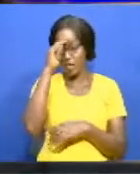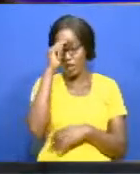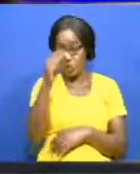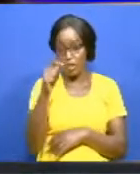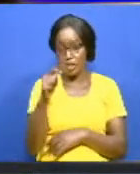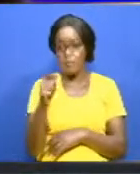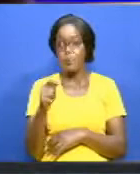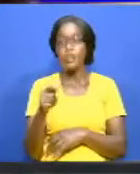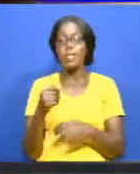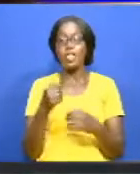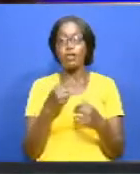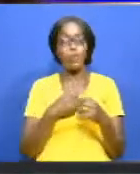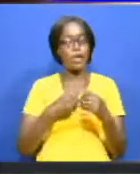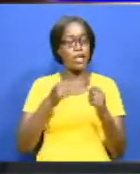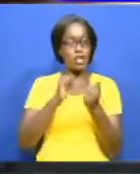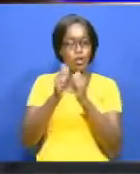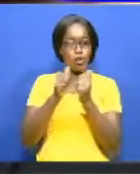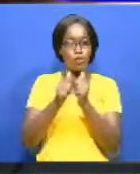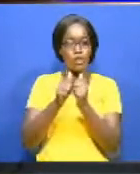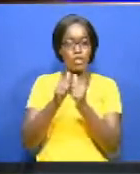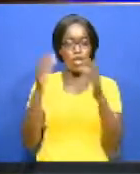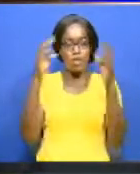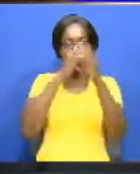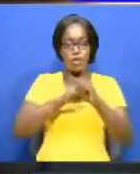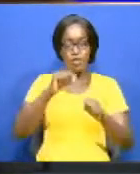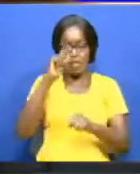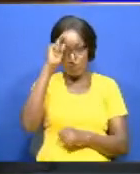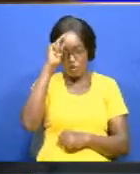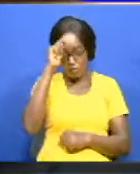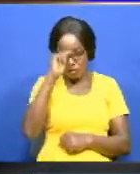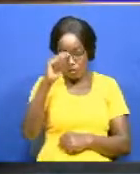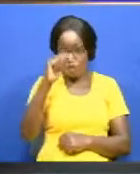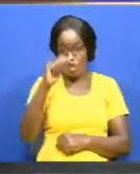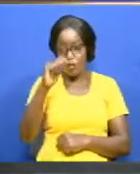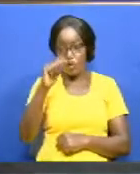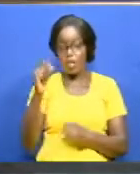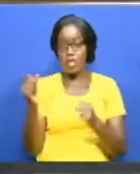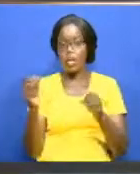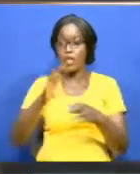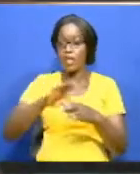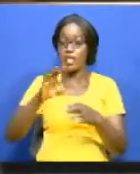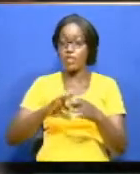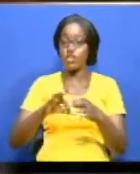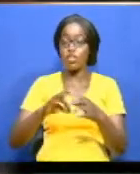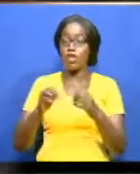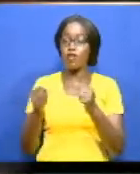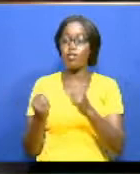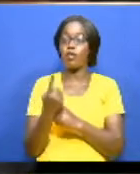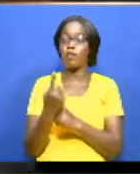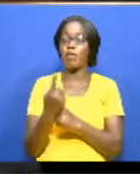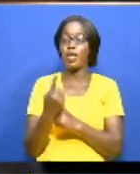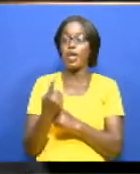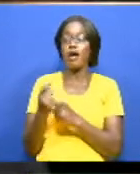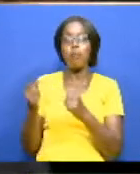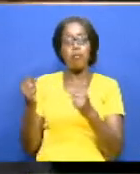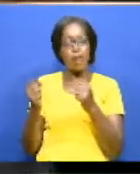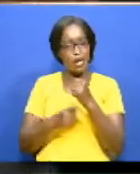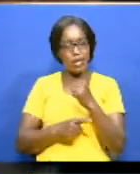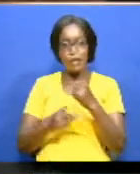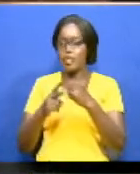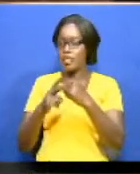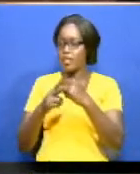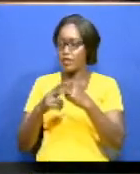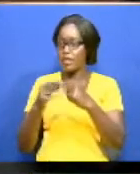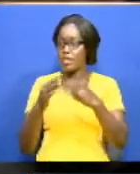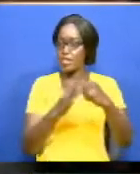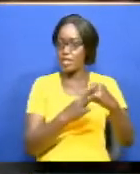will face President Donald Trump in the election on 3rd November. But with Biden turning 78 in November, he would be by far the oldest